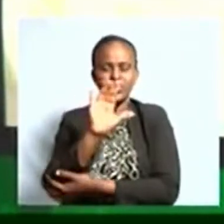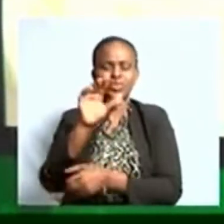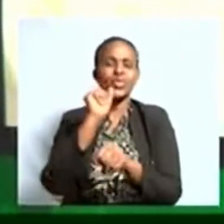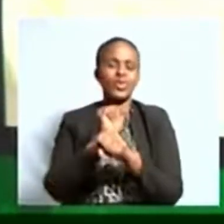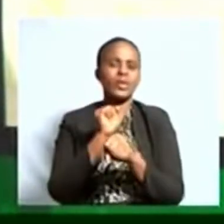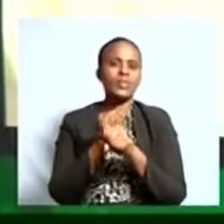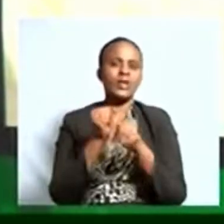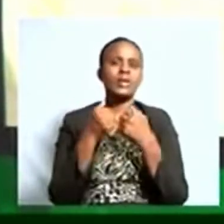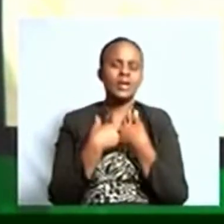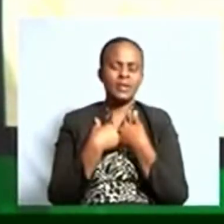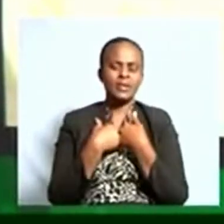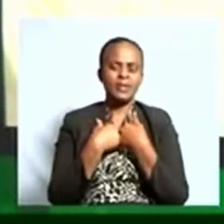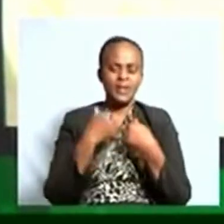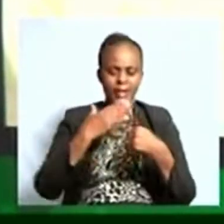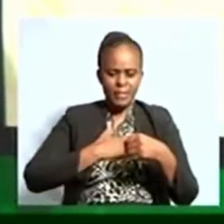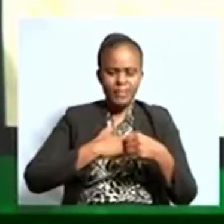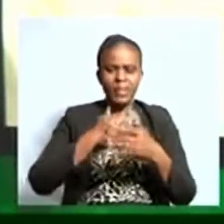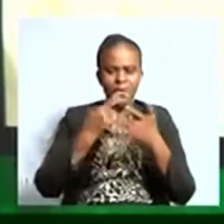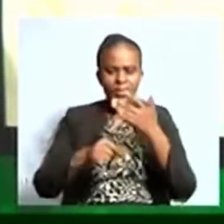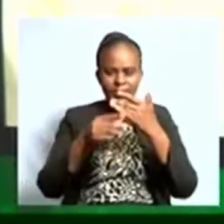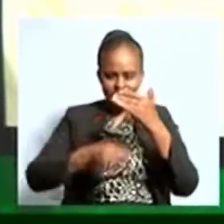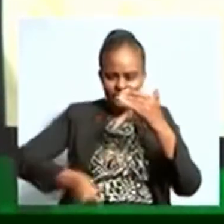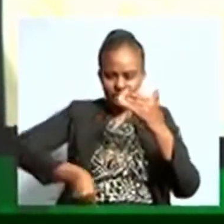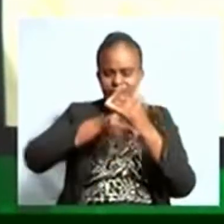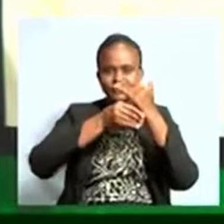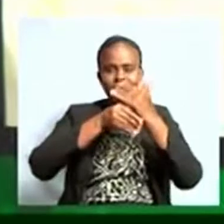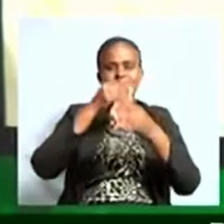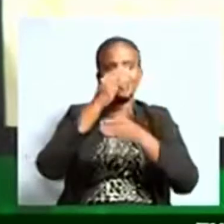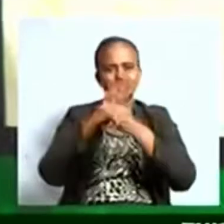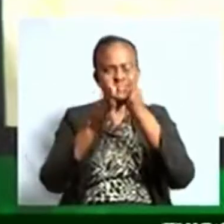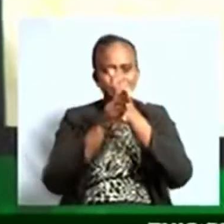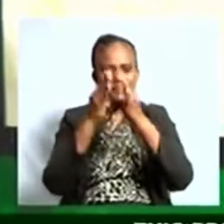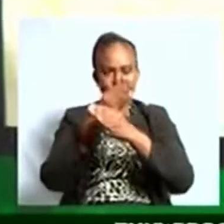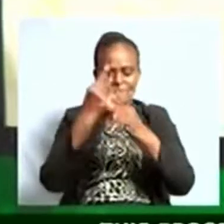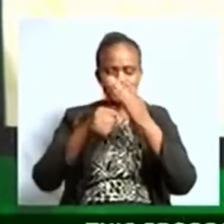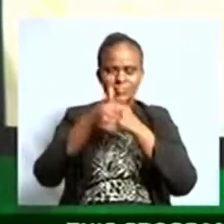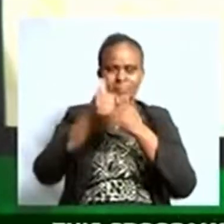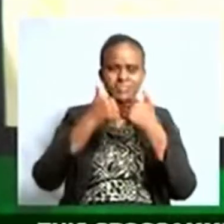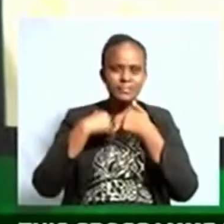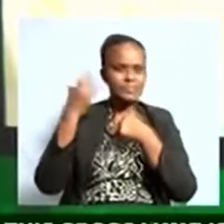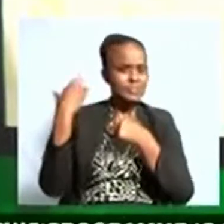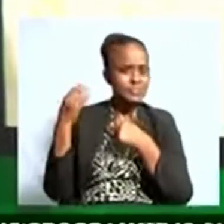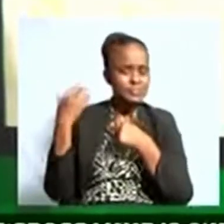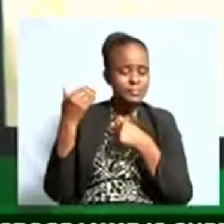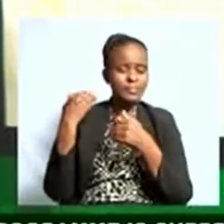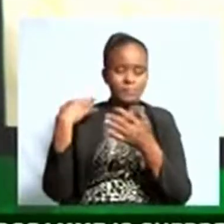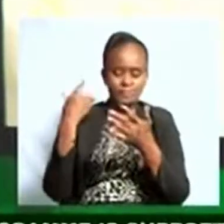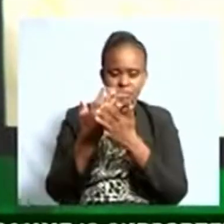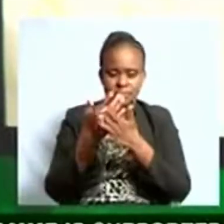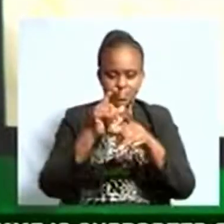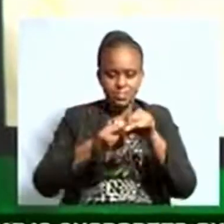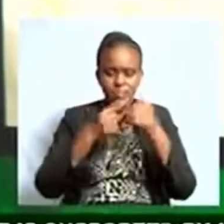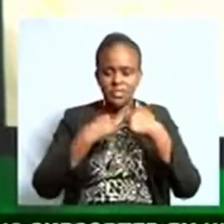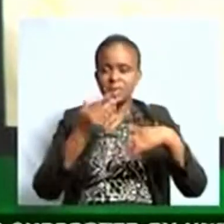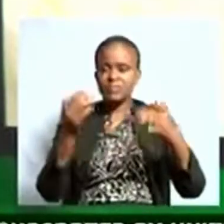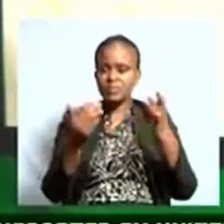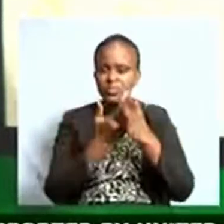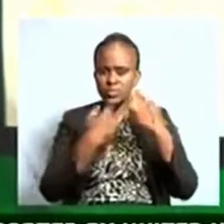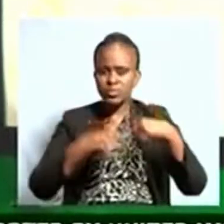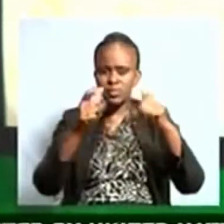and mine is to build on whatever they could have done. And over time, there are new challenges that come on